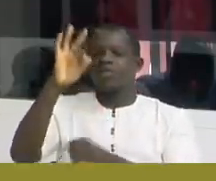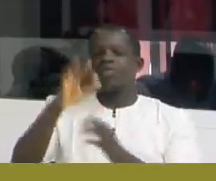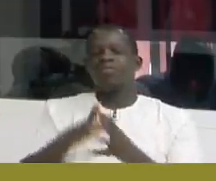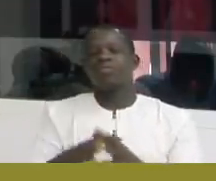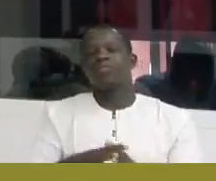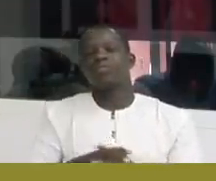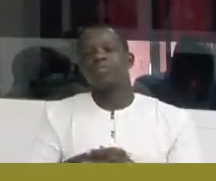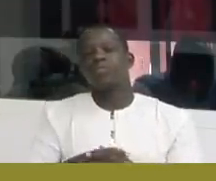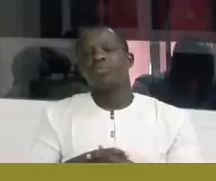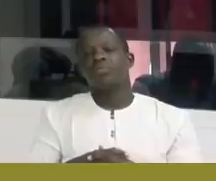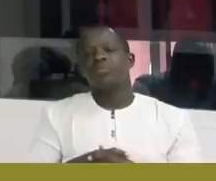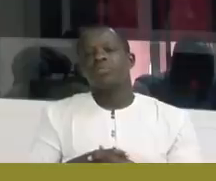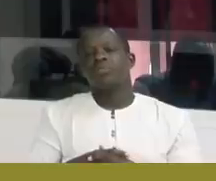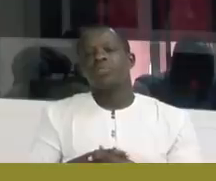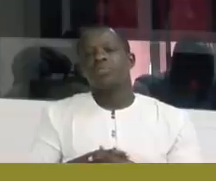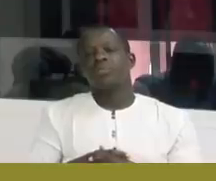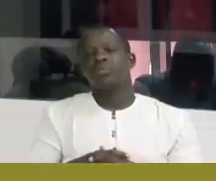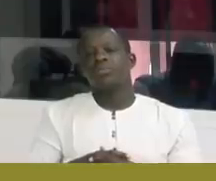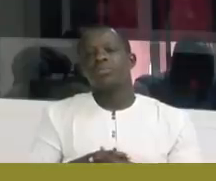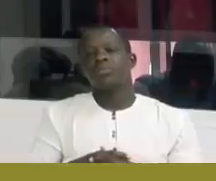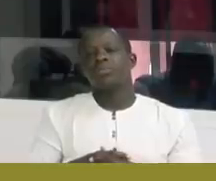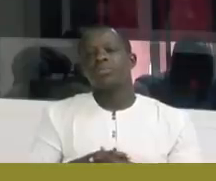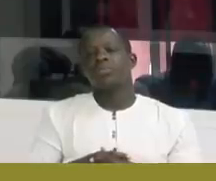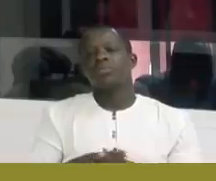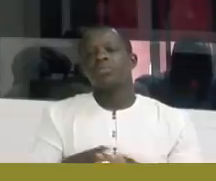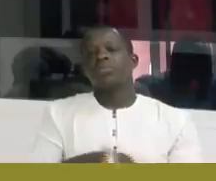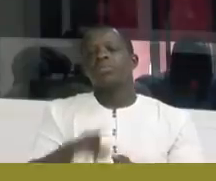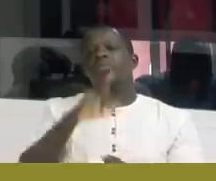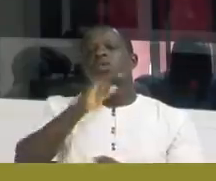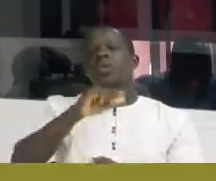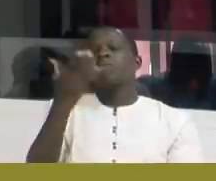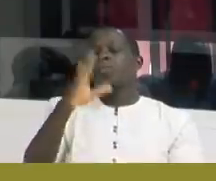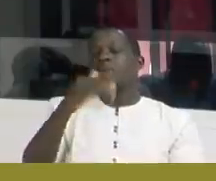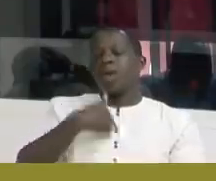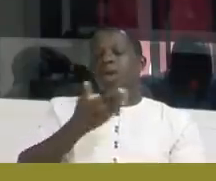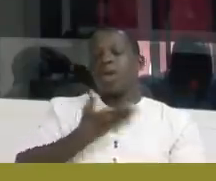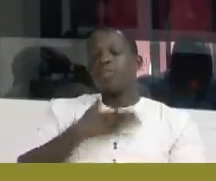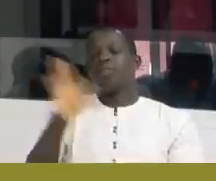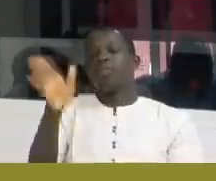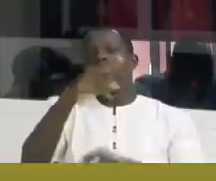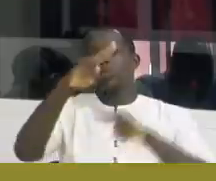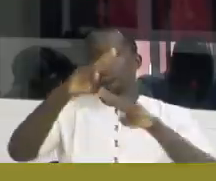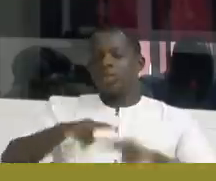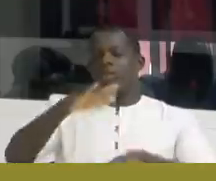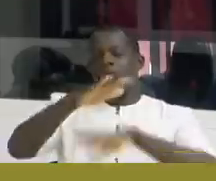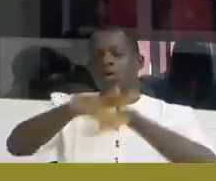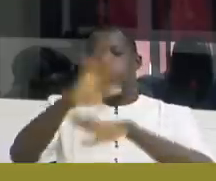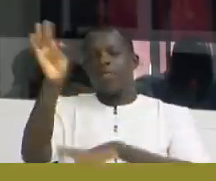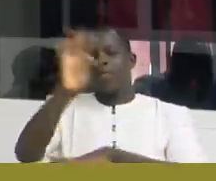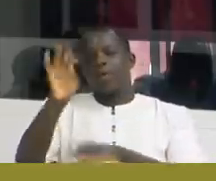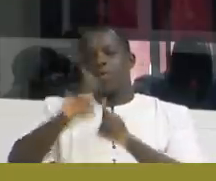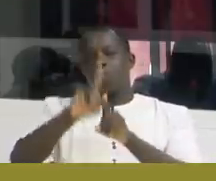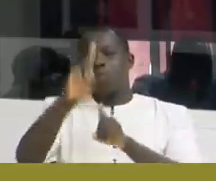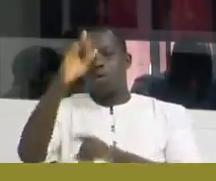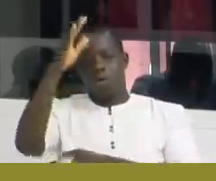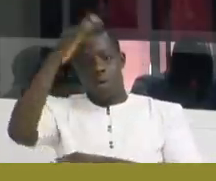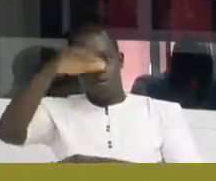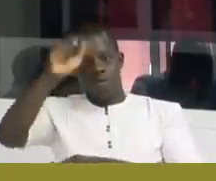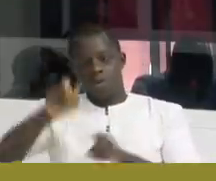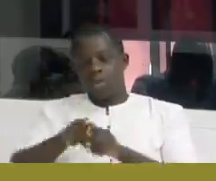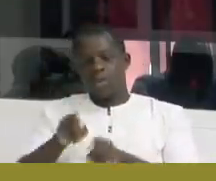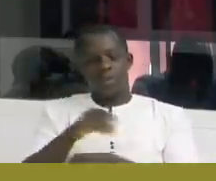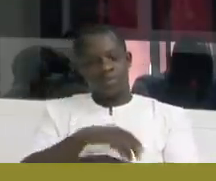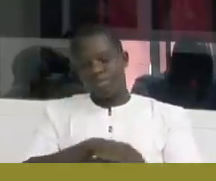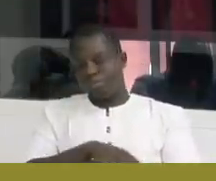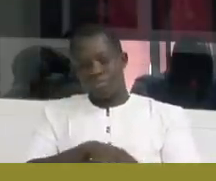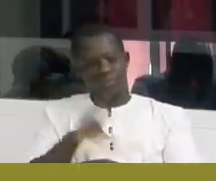I can remember when you suggested yesterday that we might have to go sit on Friday. One of the commissioners' head was shaking